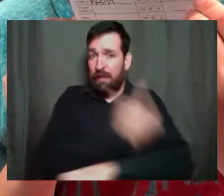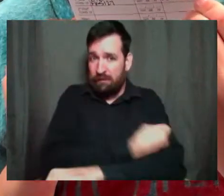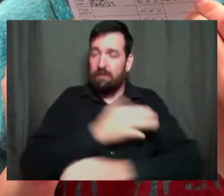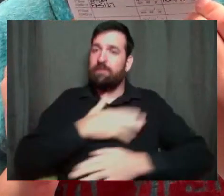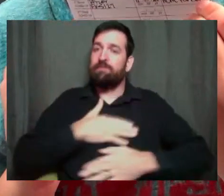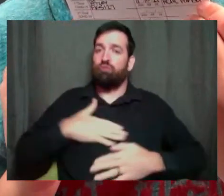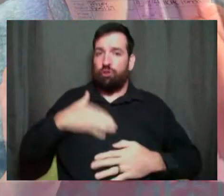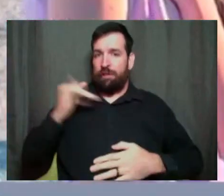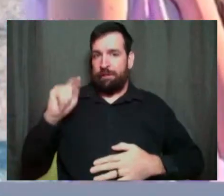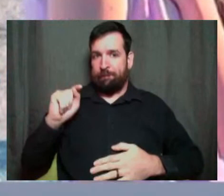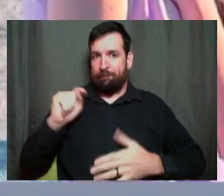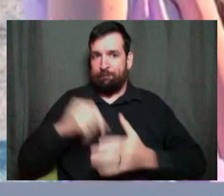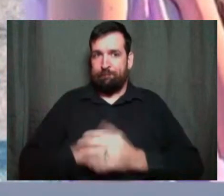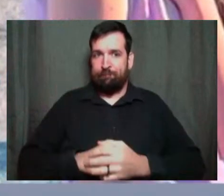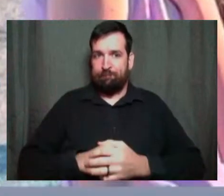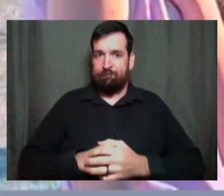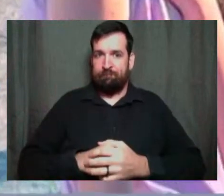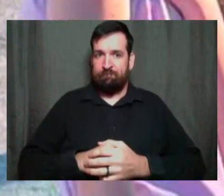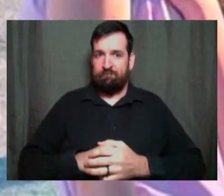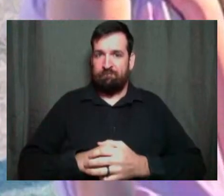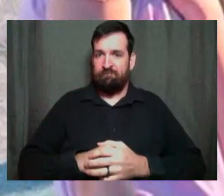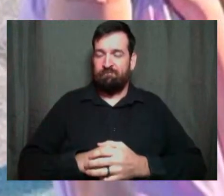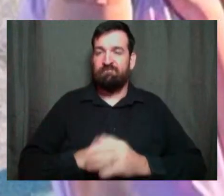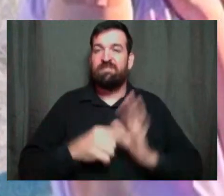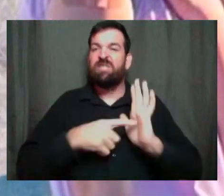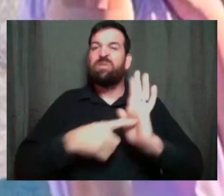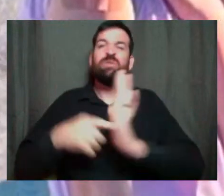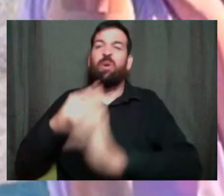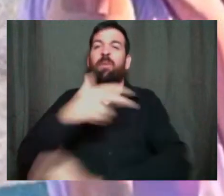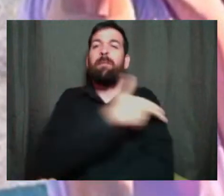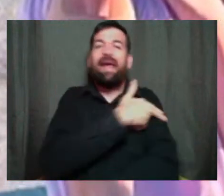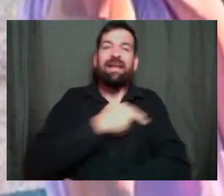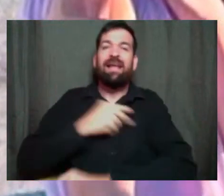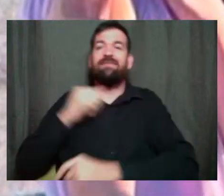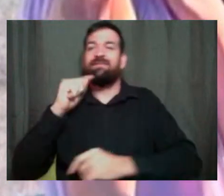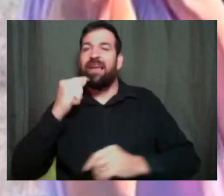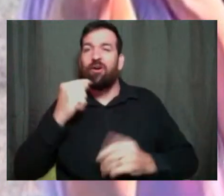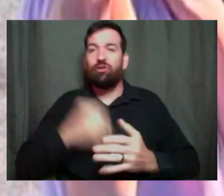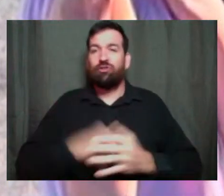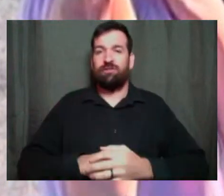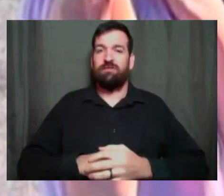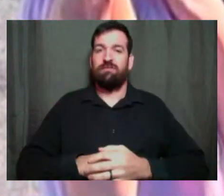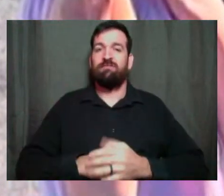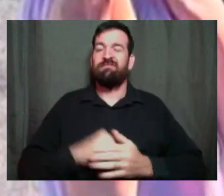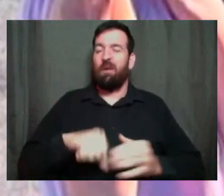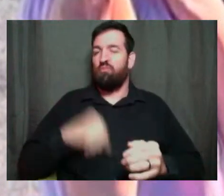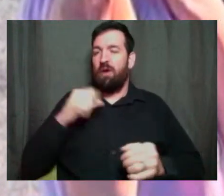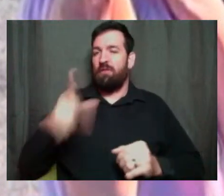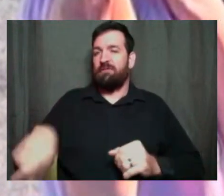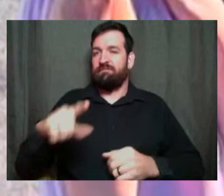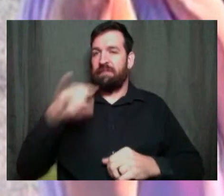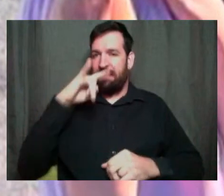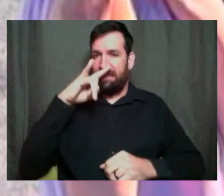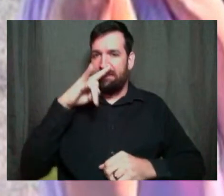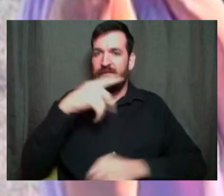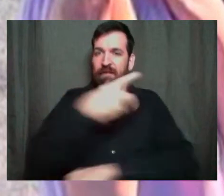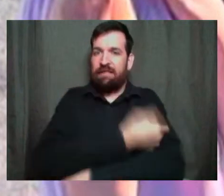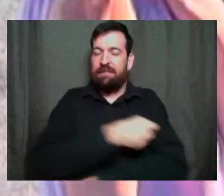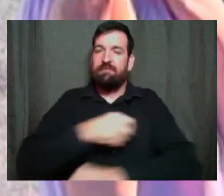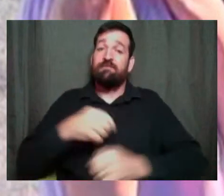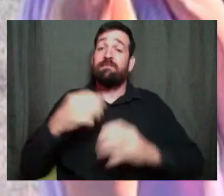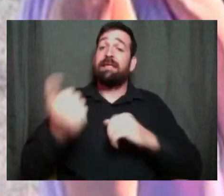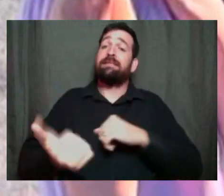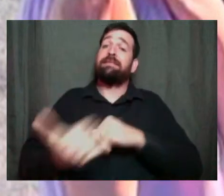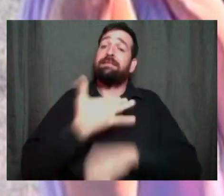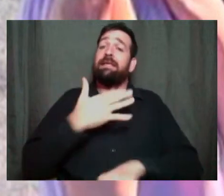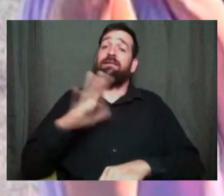those. Showing their guns off, showing their Band-Aids, their suckers, all that. We're just really proud of all these kids getting their vaccines. So send those in to us on